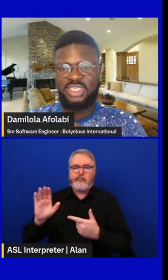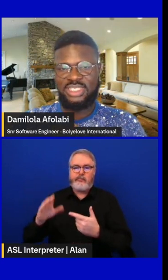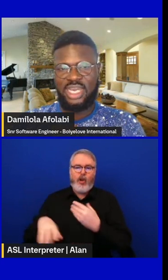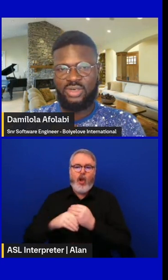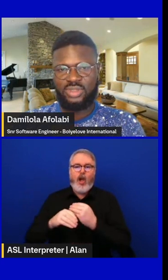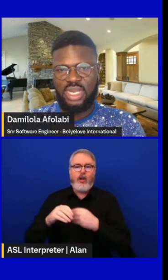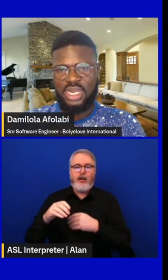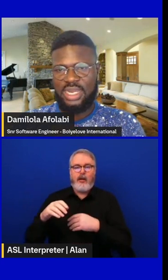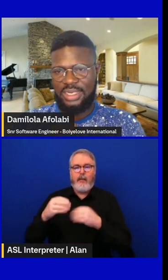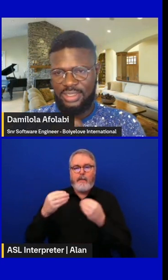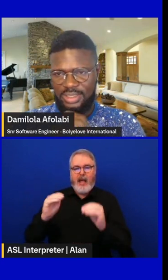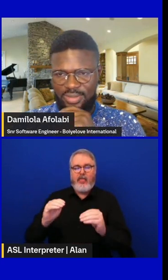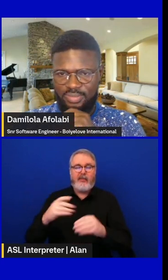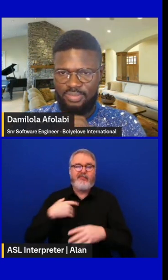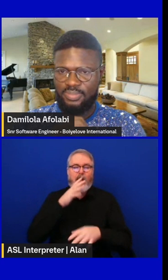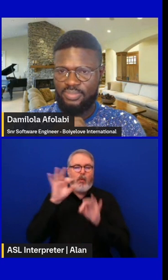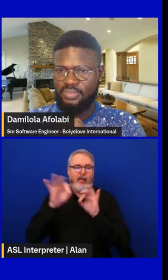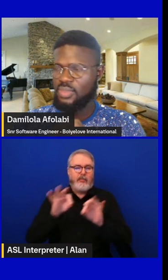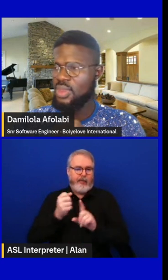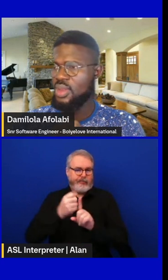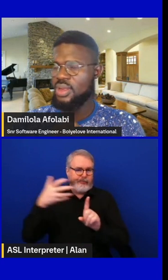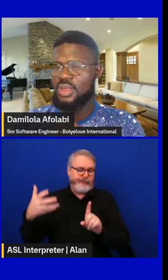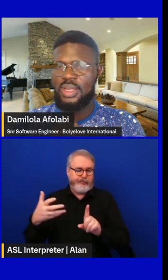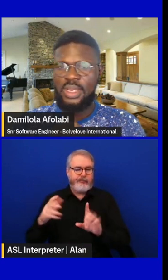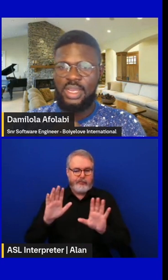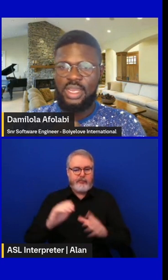Let me break this down